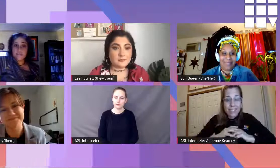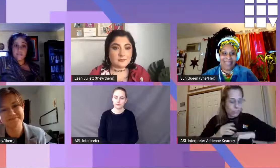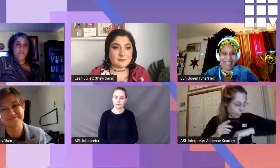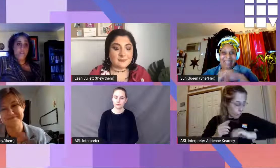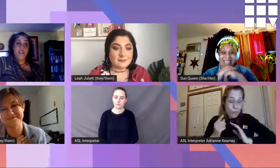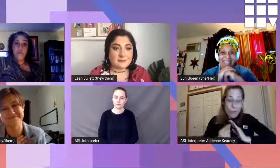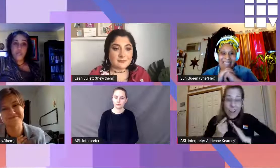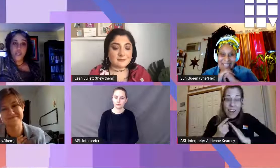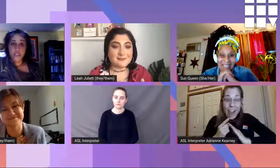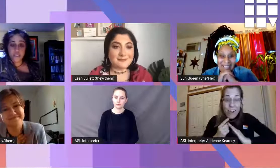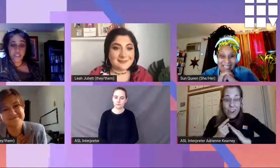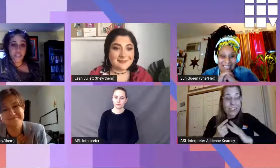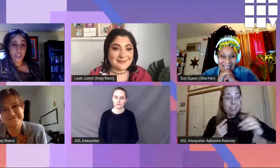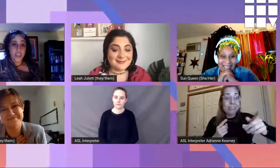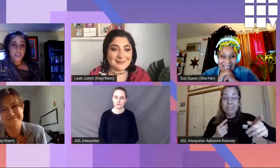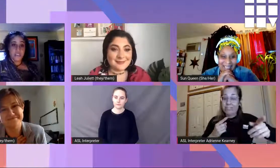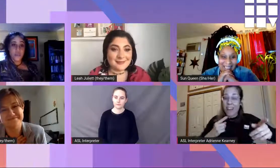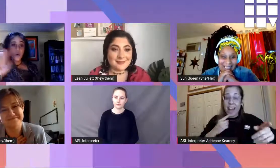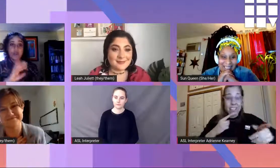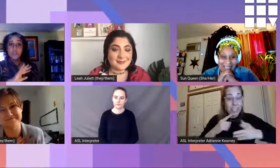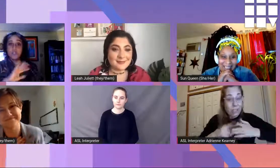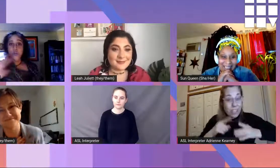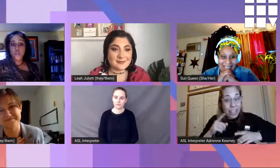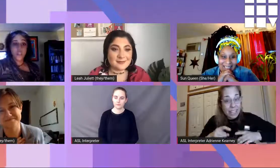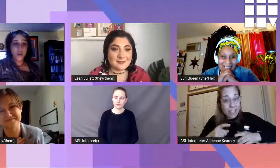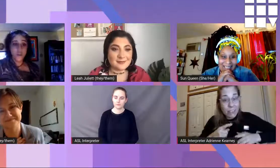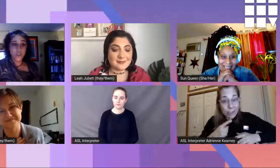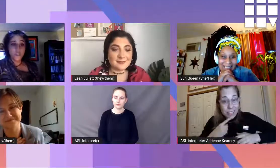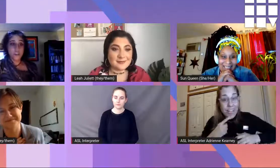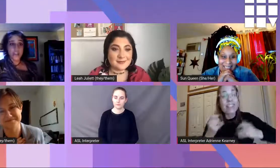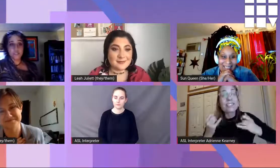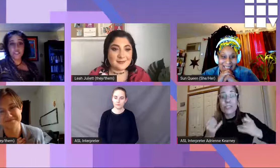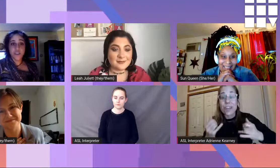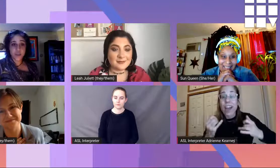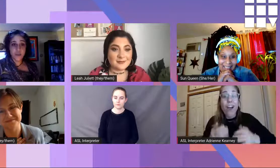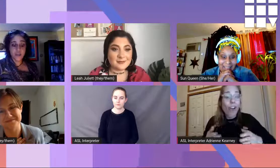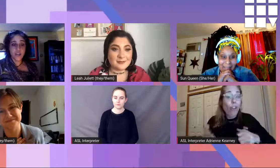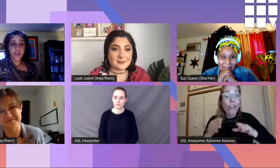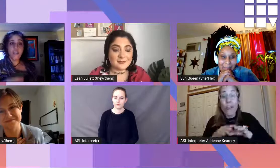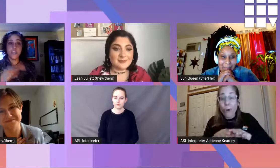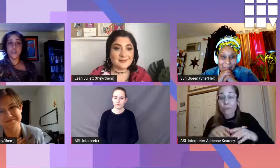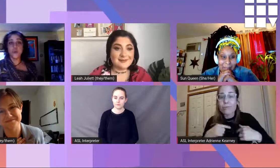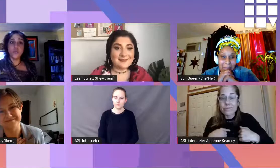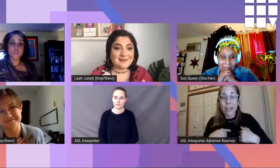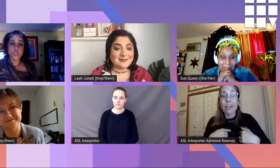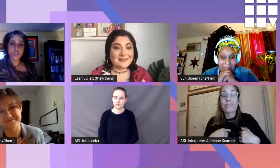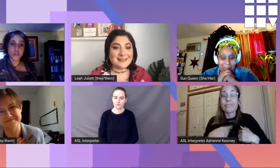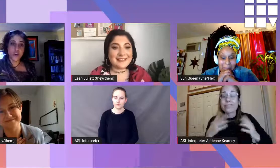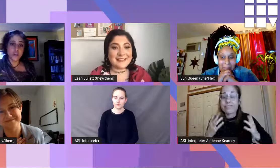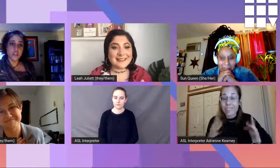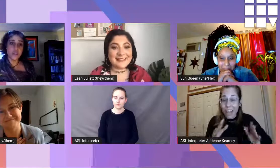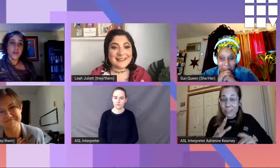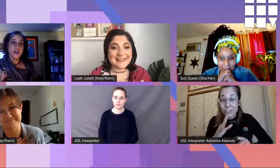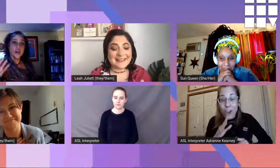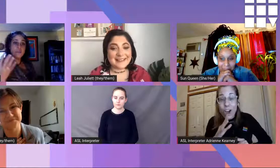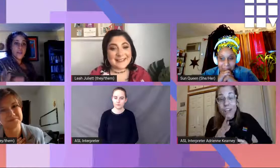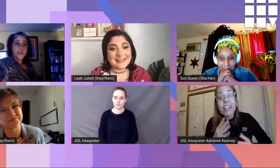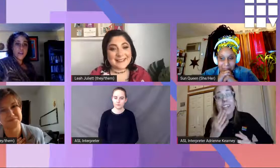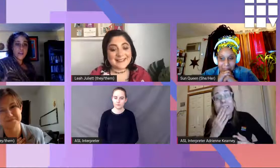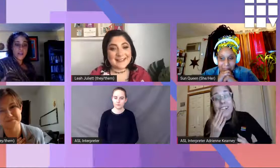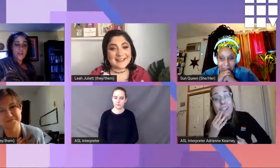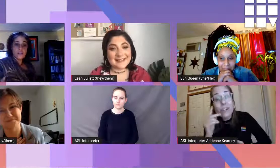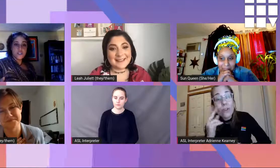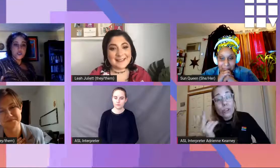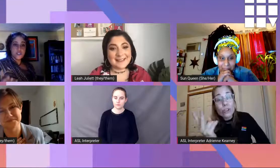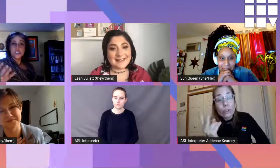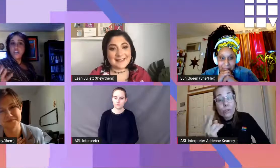moment. I said what I needed to say. So I'm going to close it out with, I am done talking right now. Thank you all so much for talking. Leah,